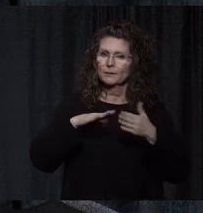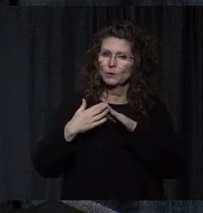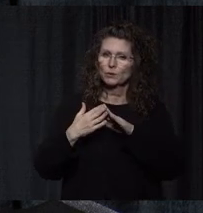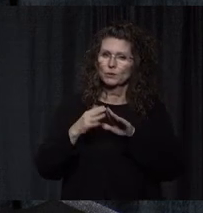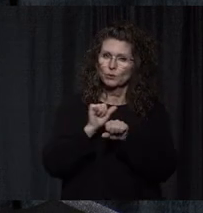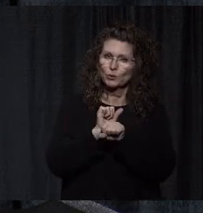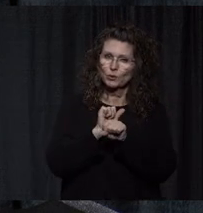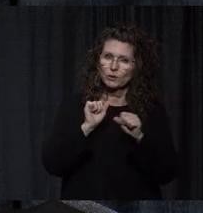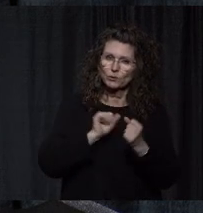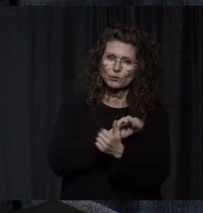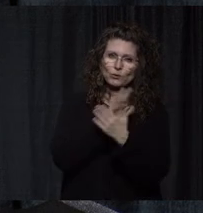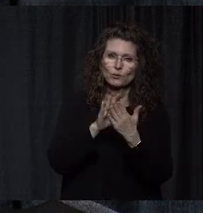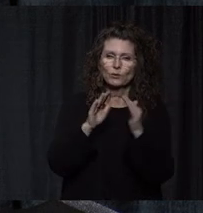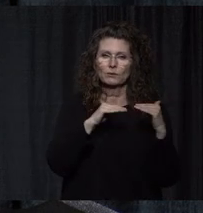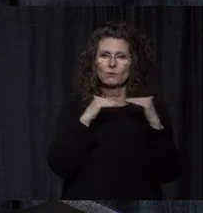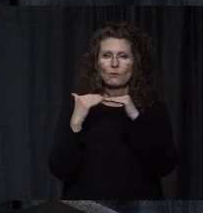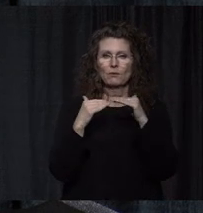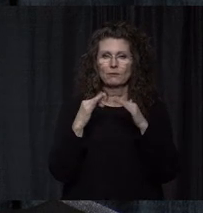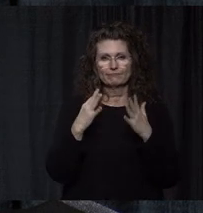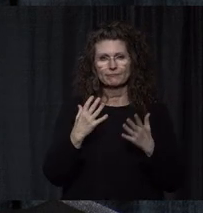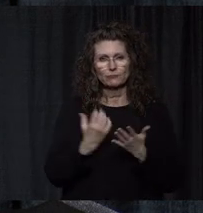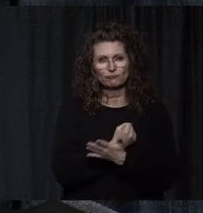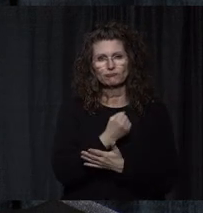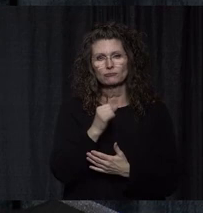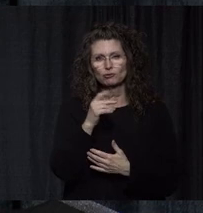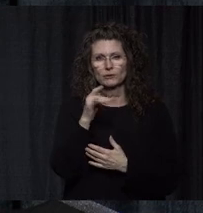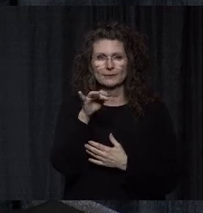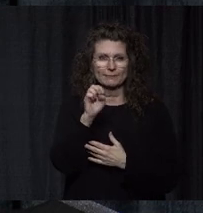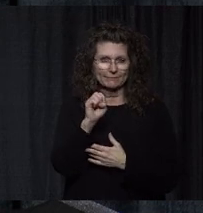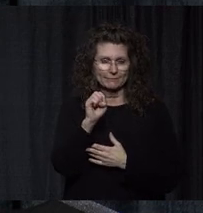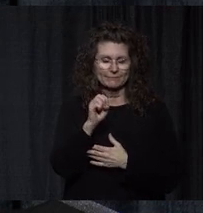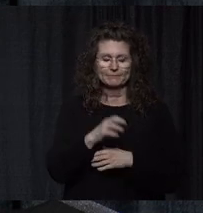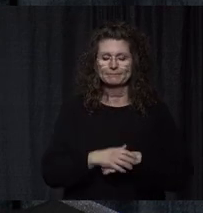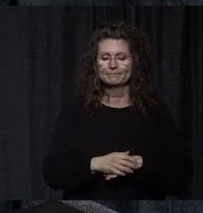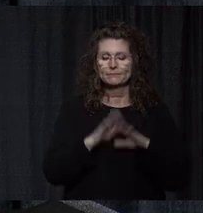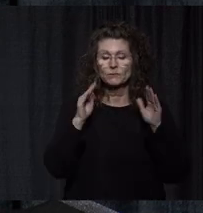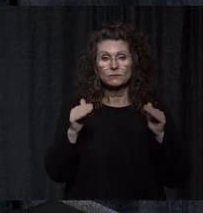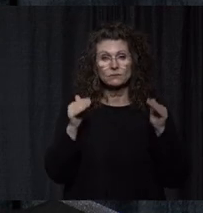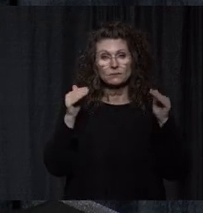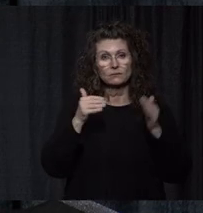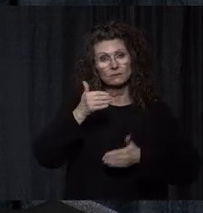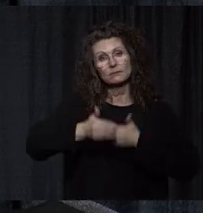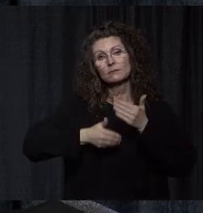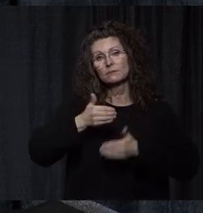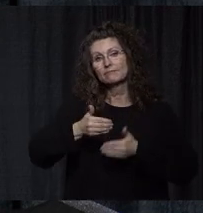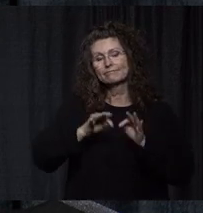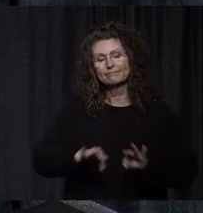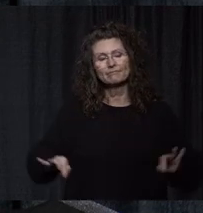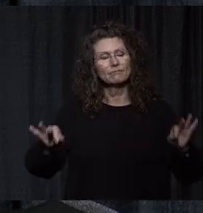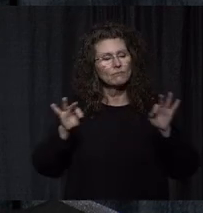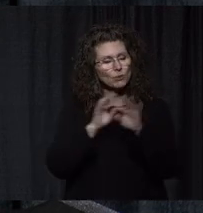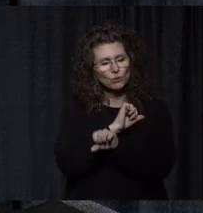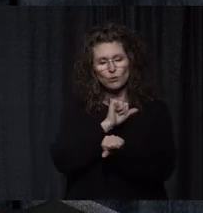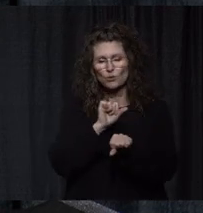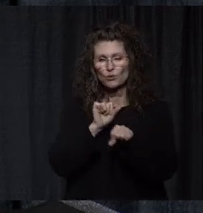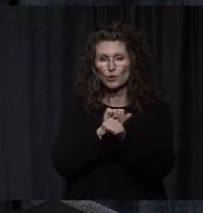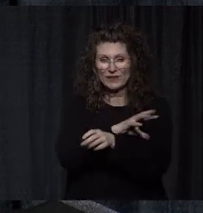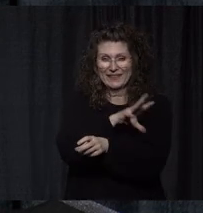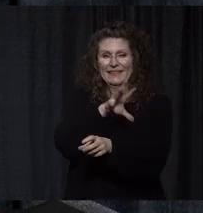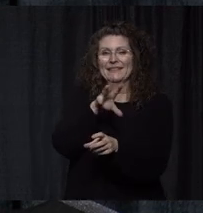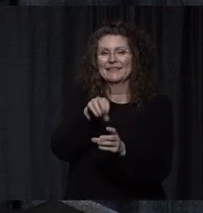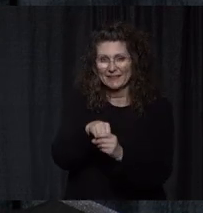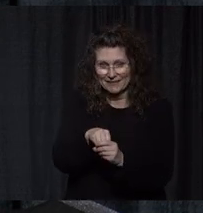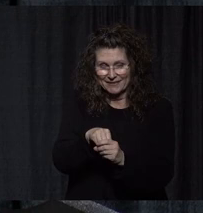and justice. To advance progress, we must work within and across